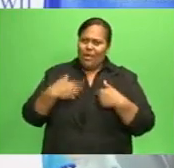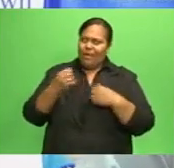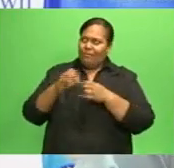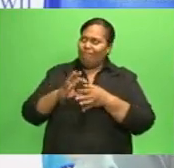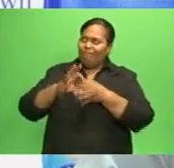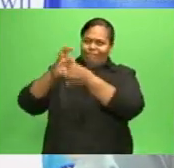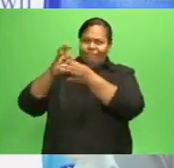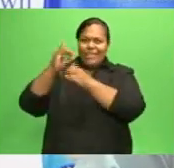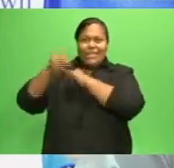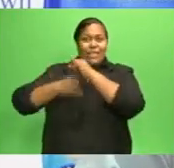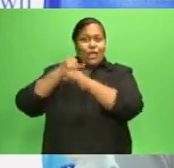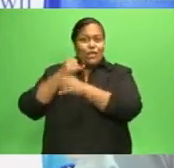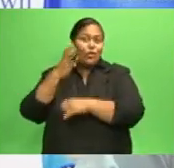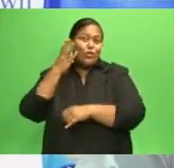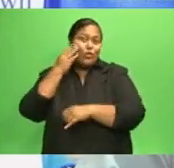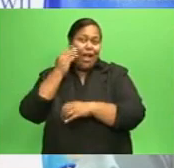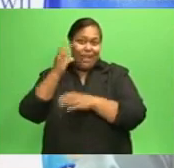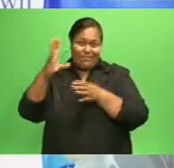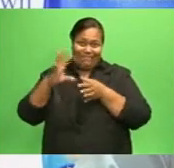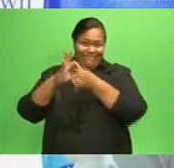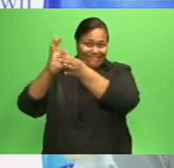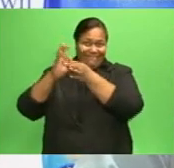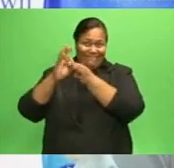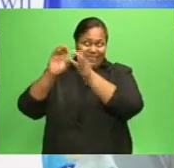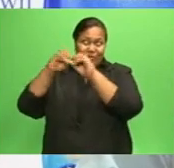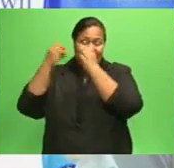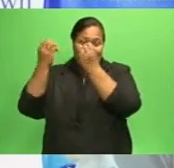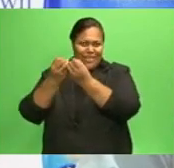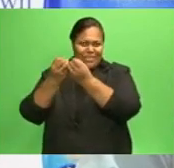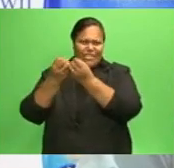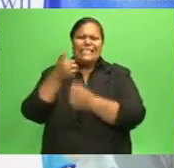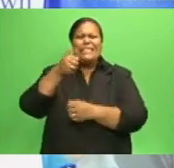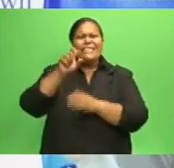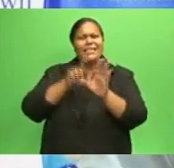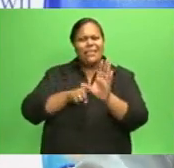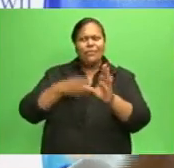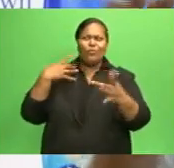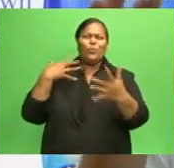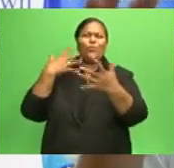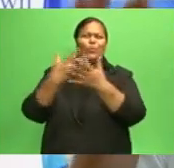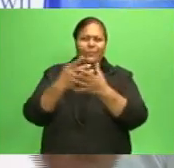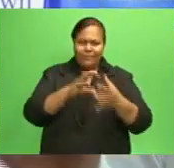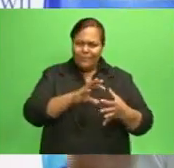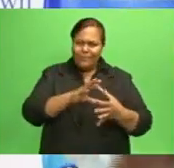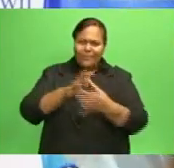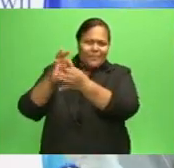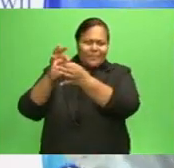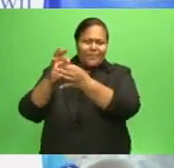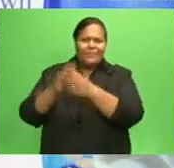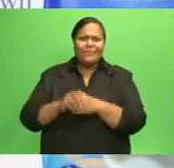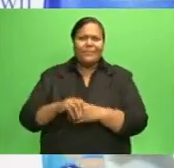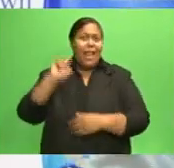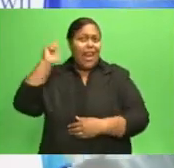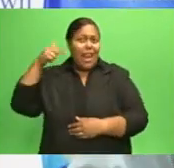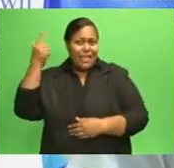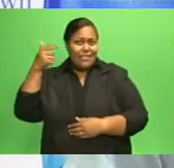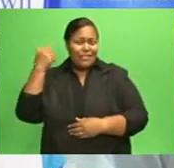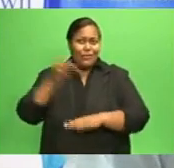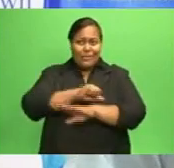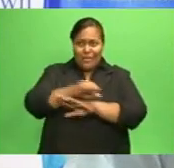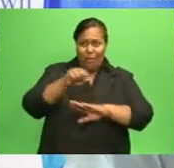brokerage. I think it goes back 60 years, I believe. And that gives us a network that stretches from London to Singapore to New